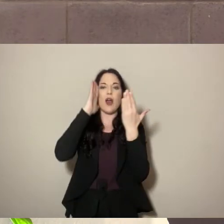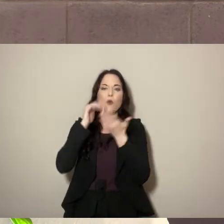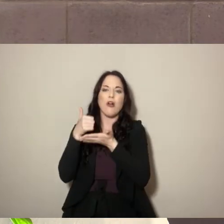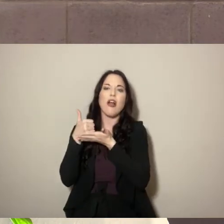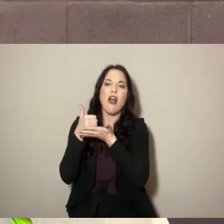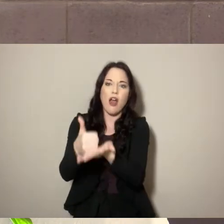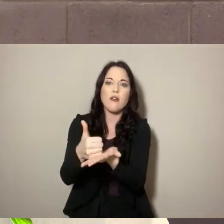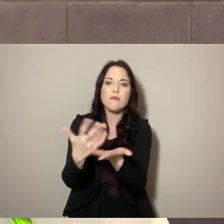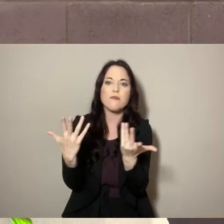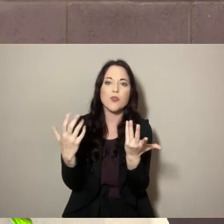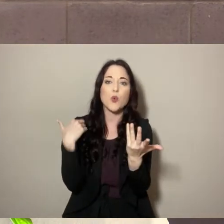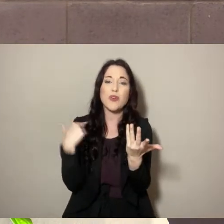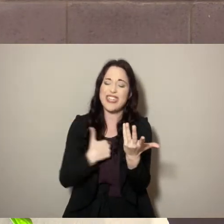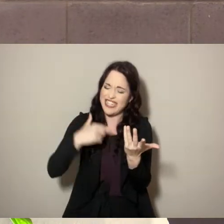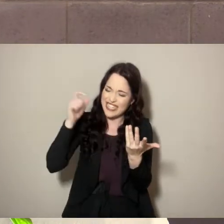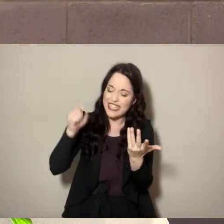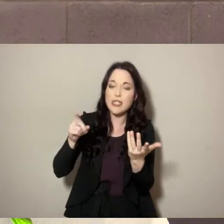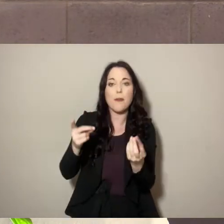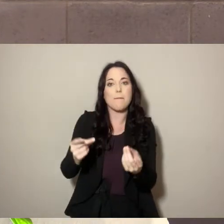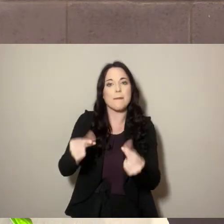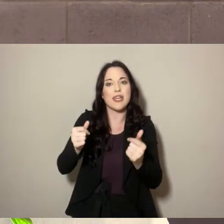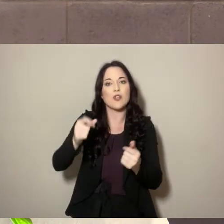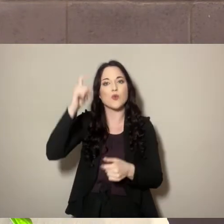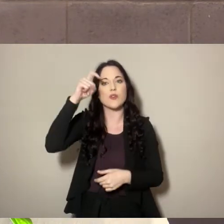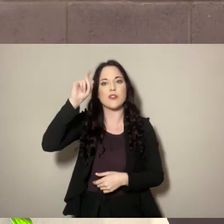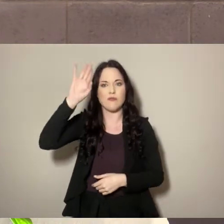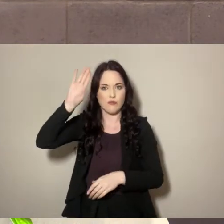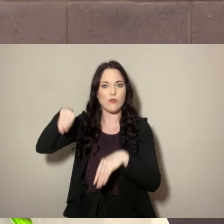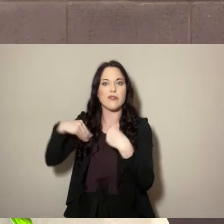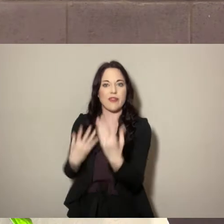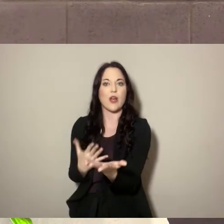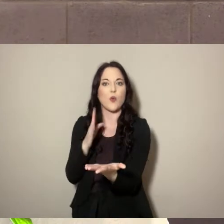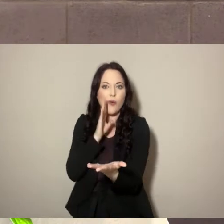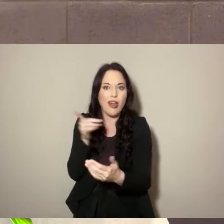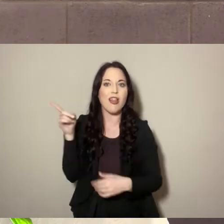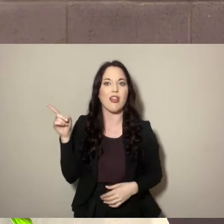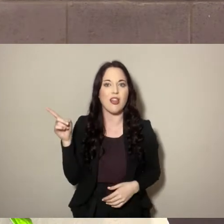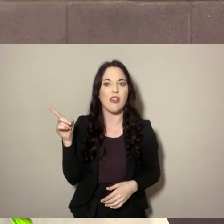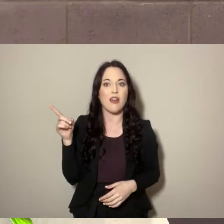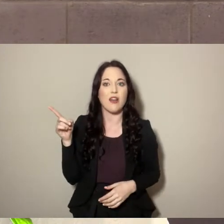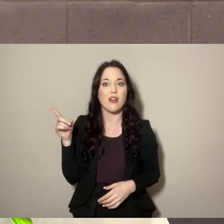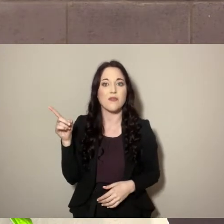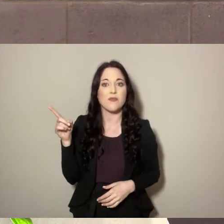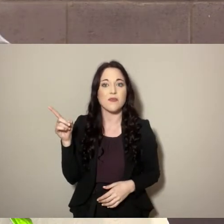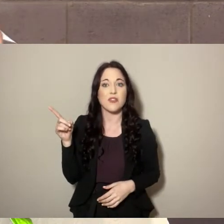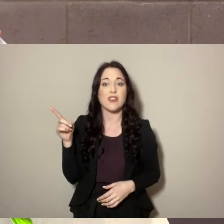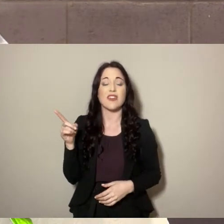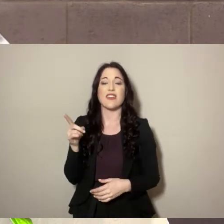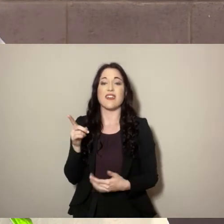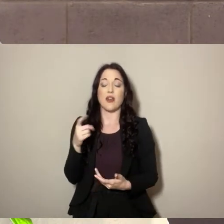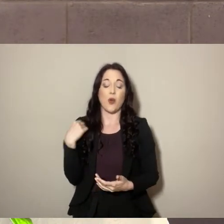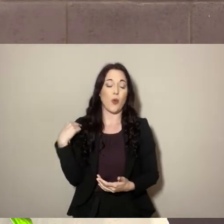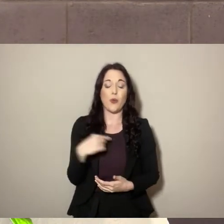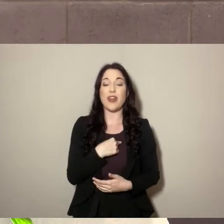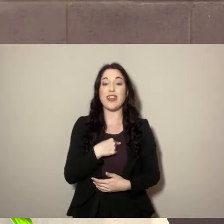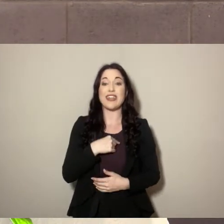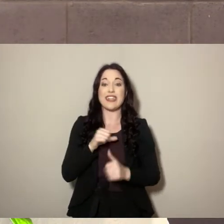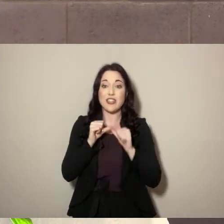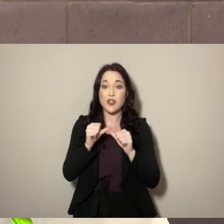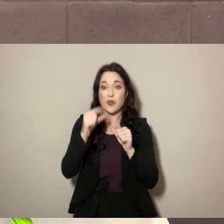need immediate wisdom, God will help us to respond not with lizard brain, but with heaven on